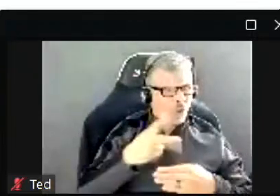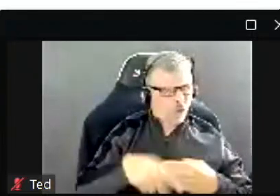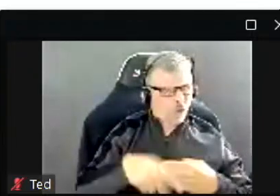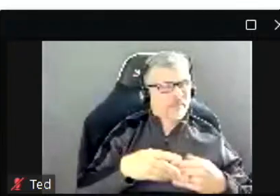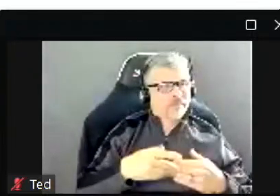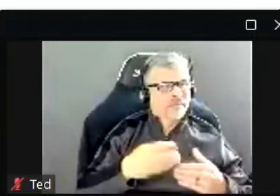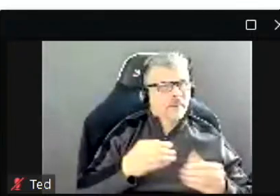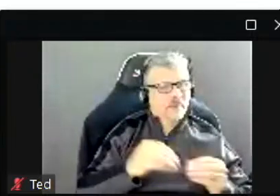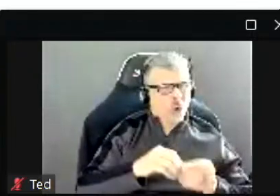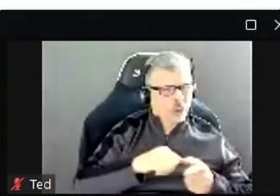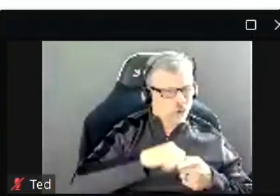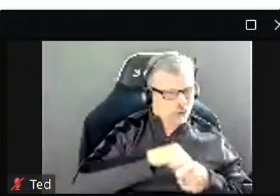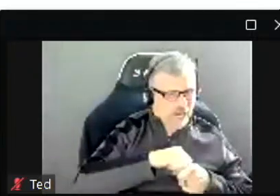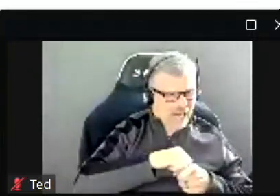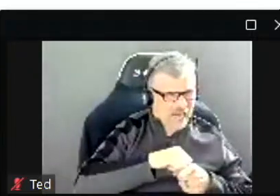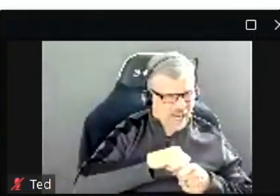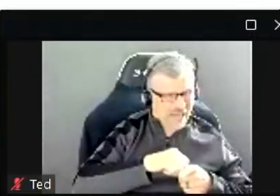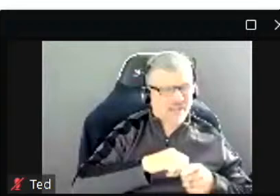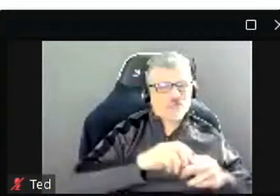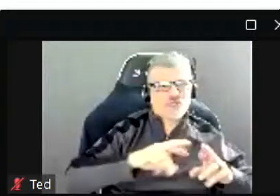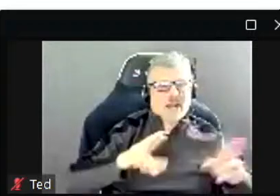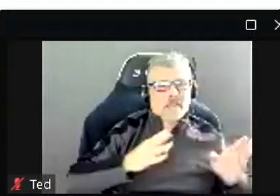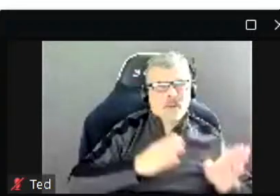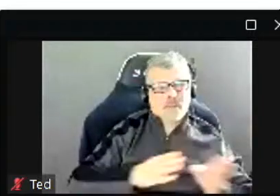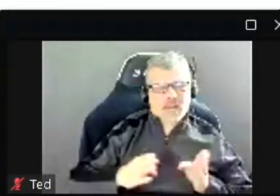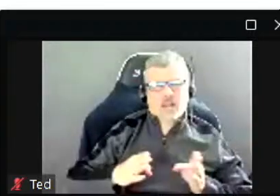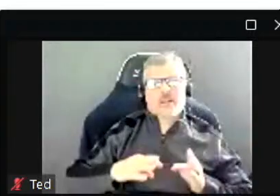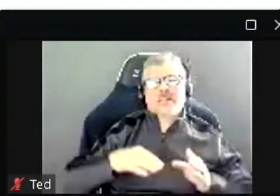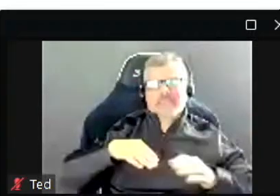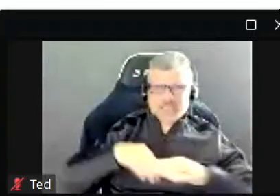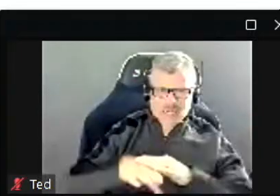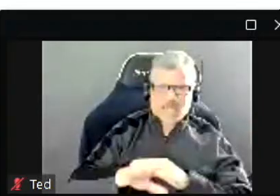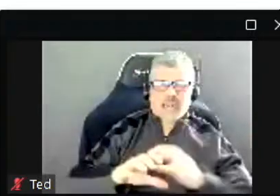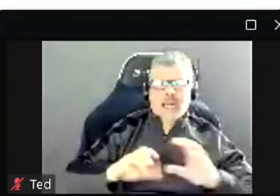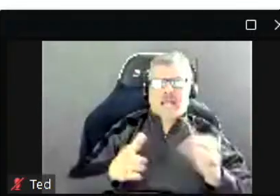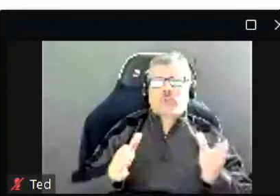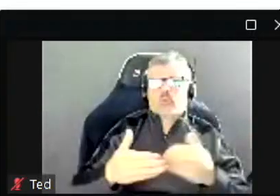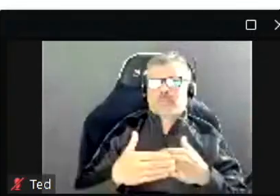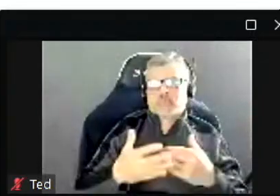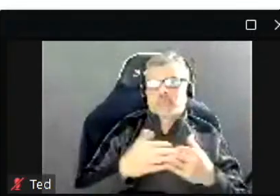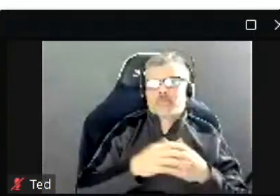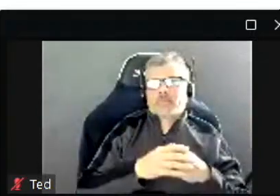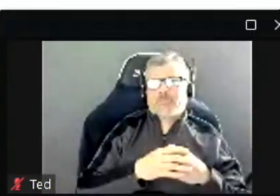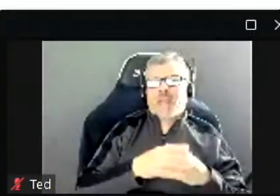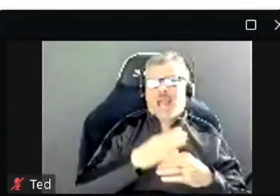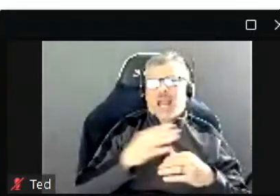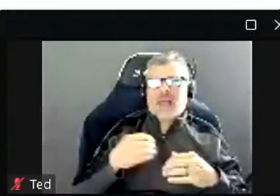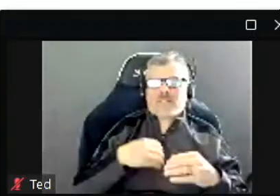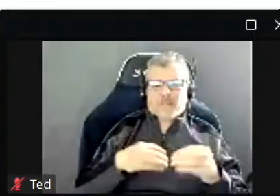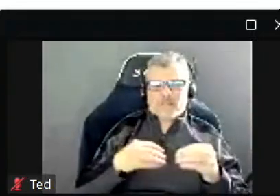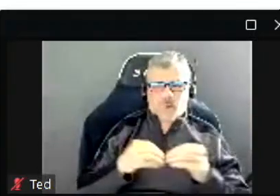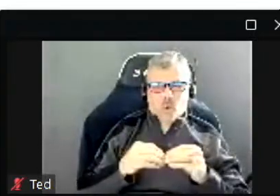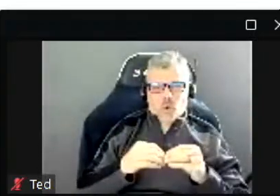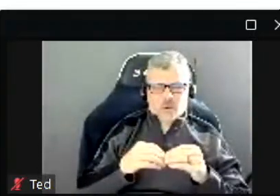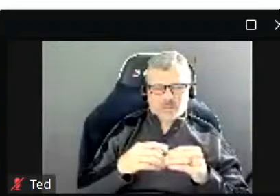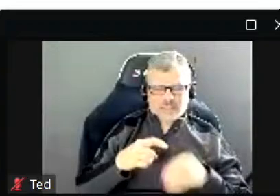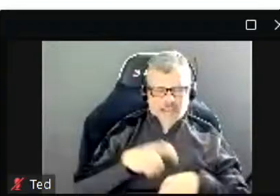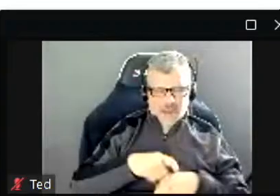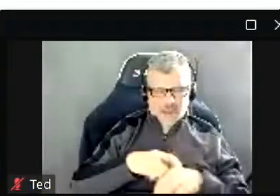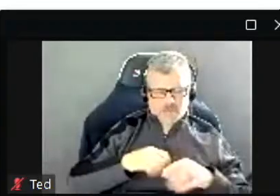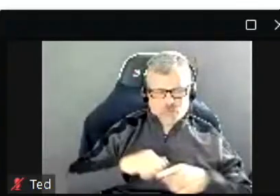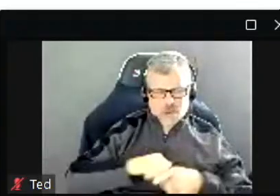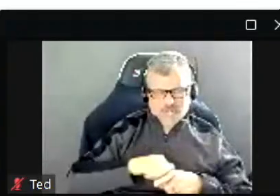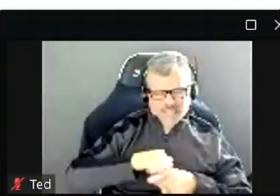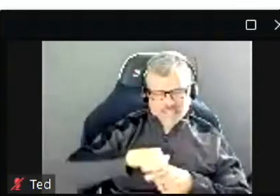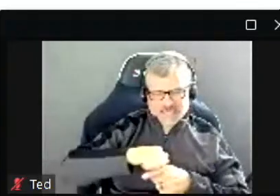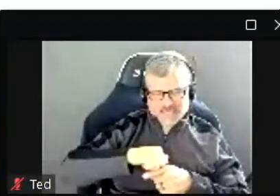to feel more prepared when they step into the classroom, by having more of that practice time in the classroom